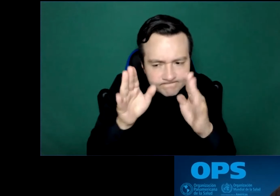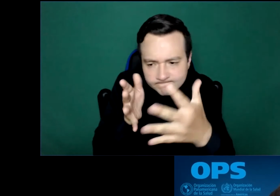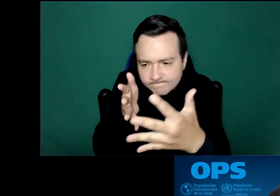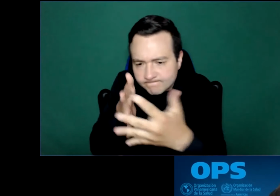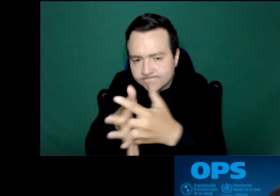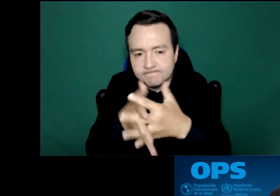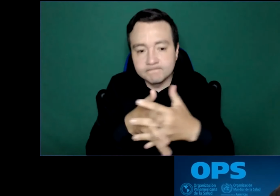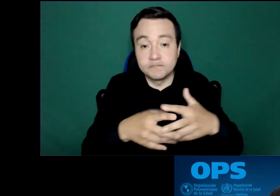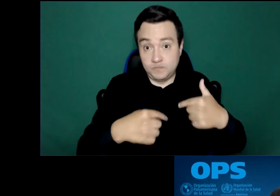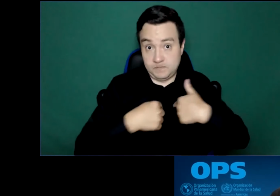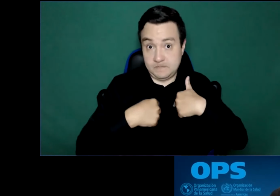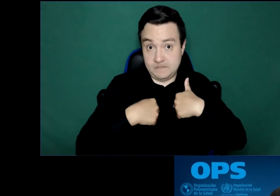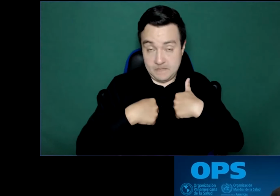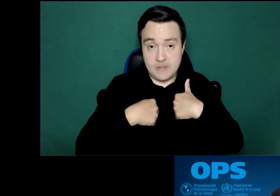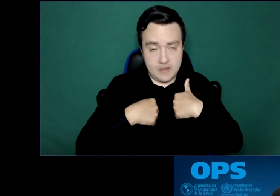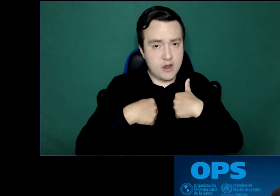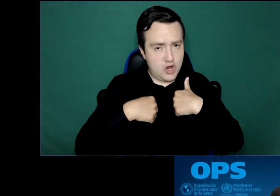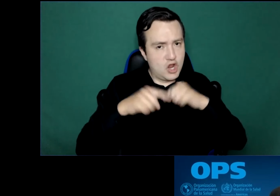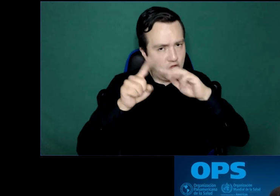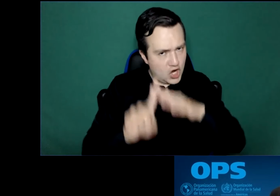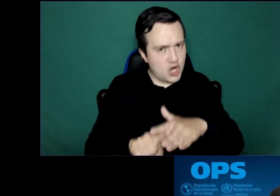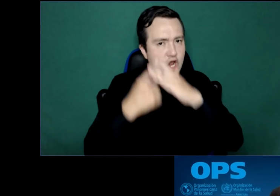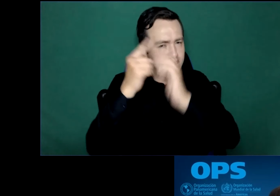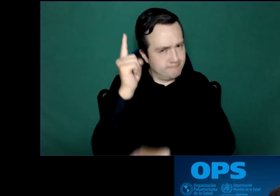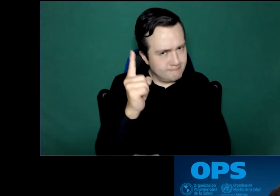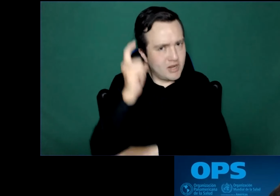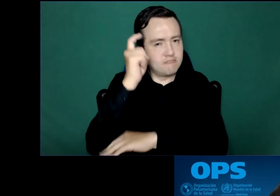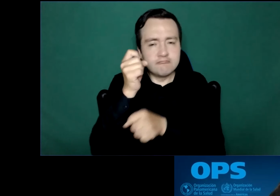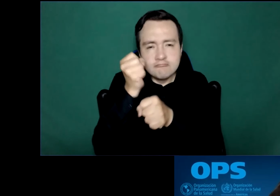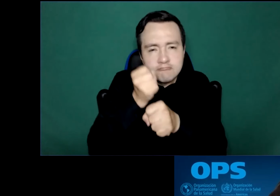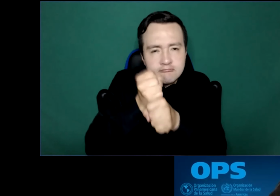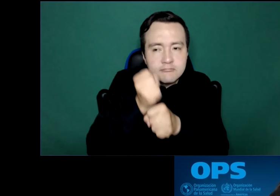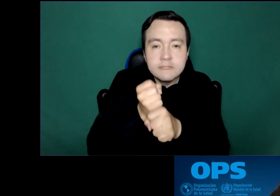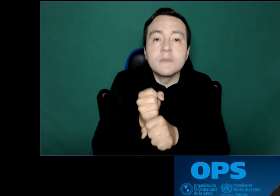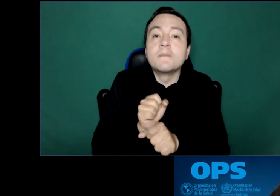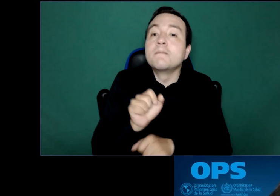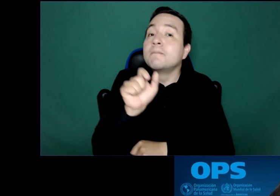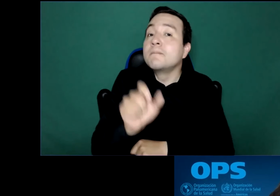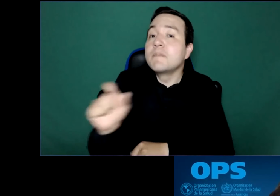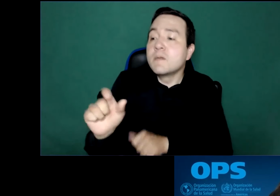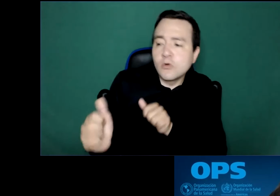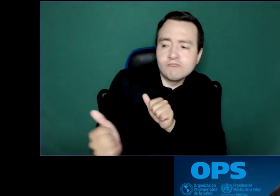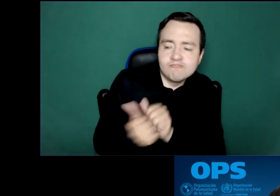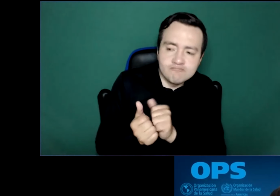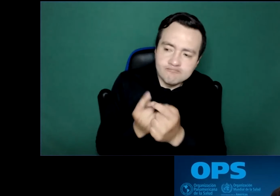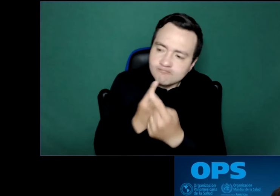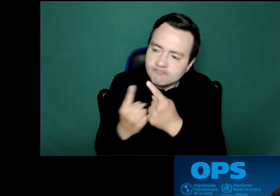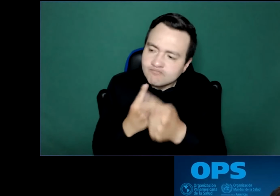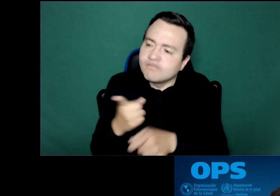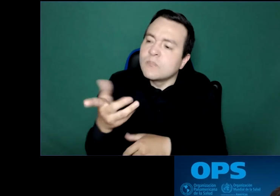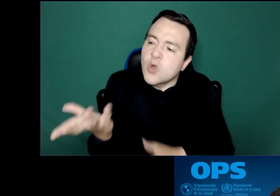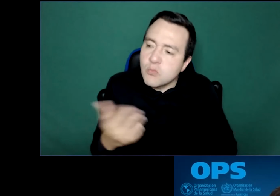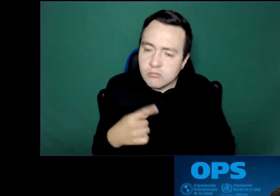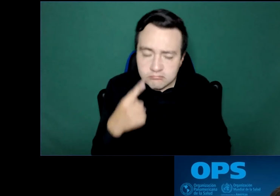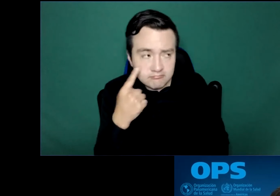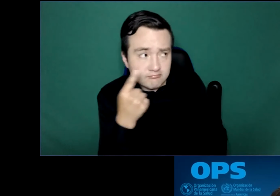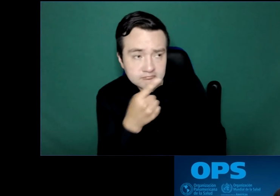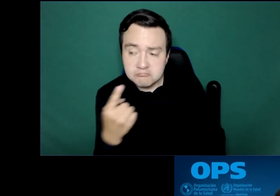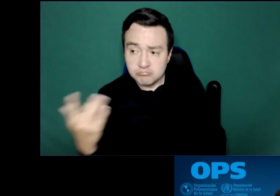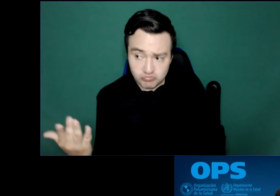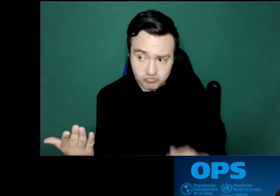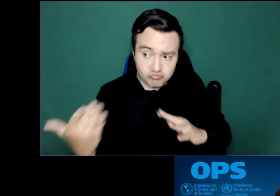and what their perceptions of quality integrated care is, and what the perception is in terms of access